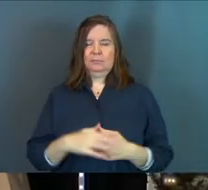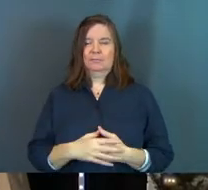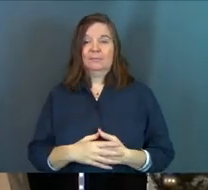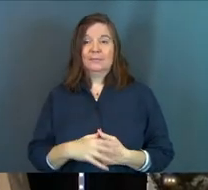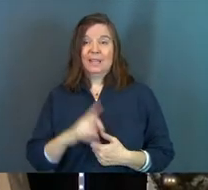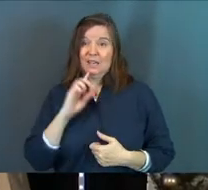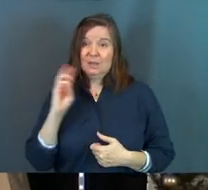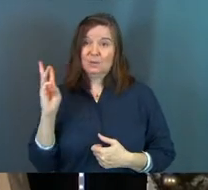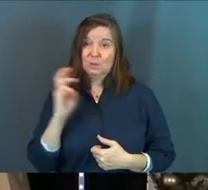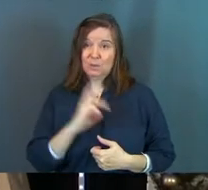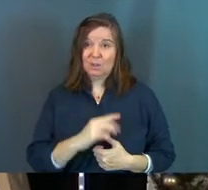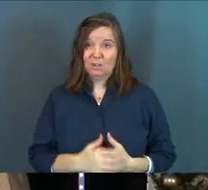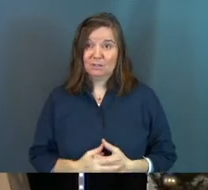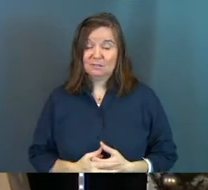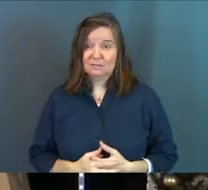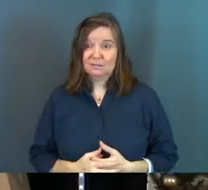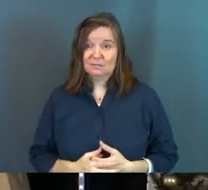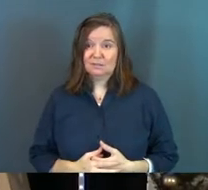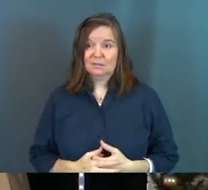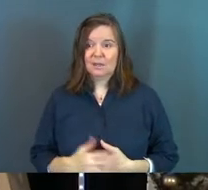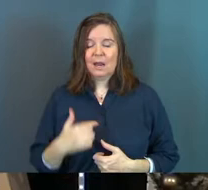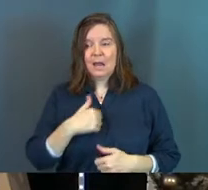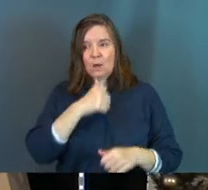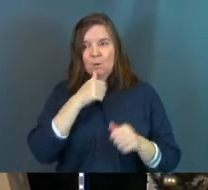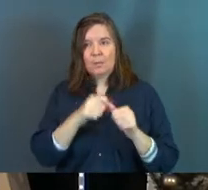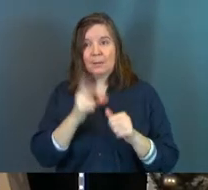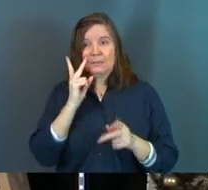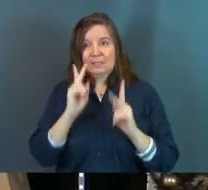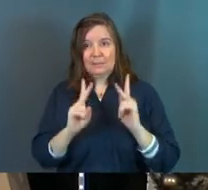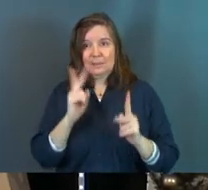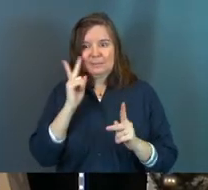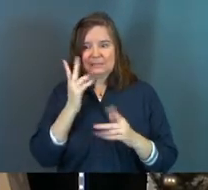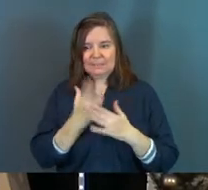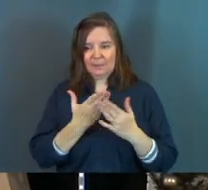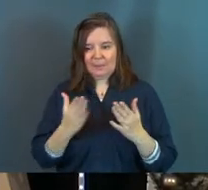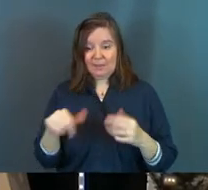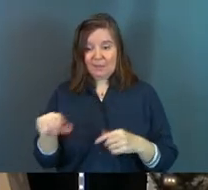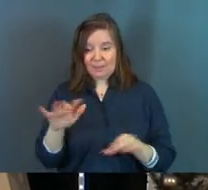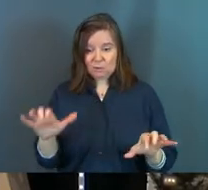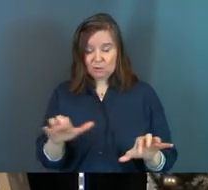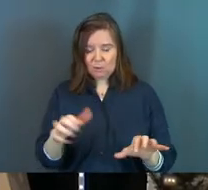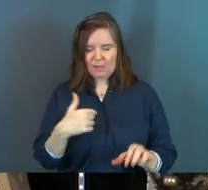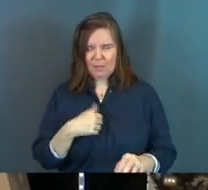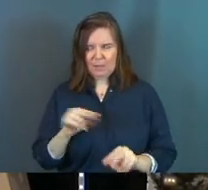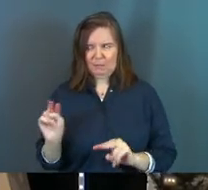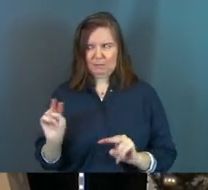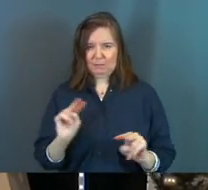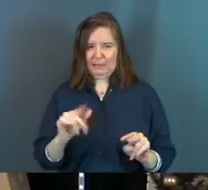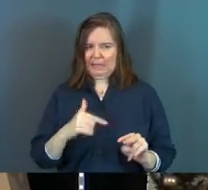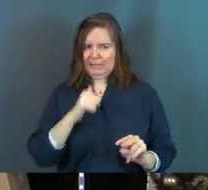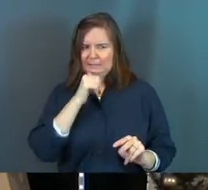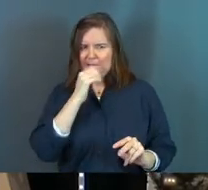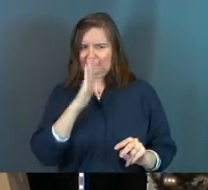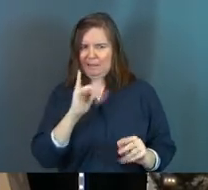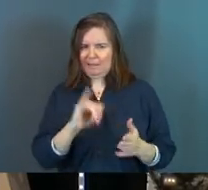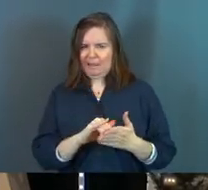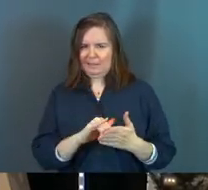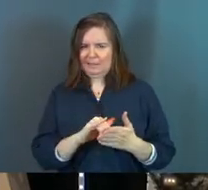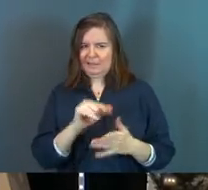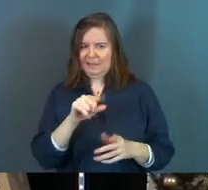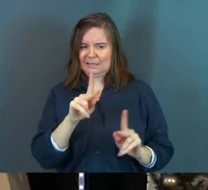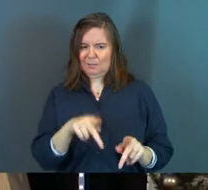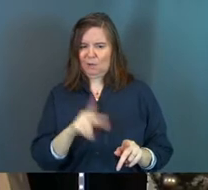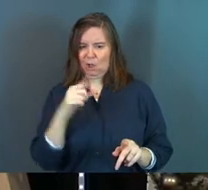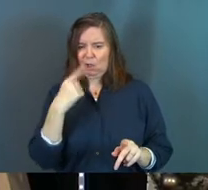And it was weird. And I remember seeing people and seeing some of the things that they were doing. And I'm like, that's not God. That's